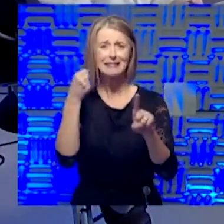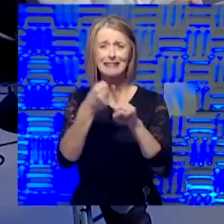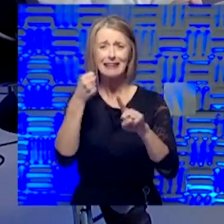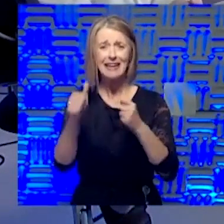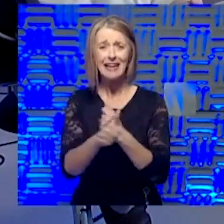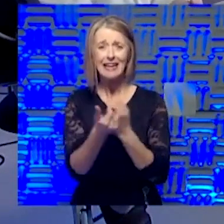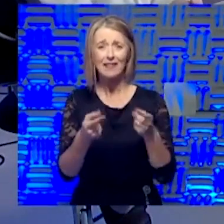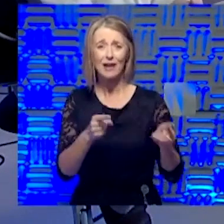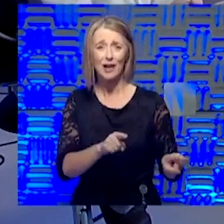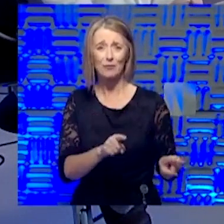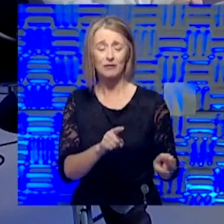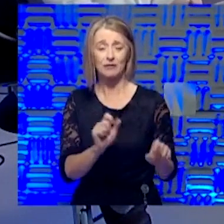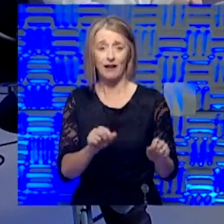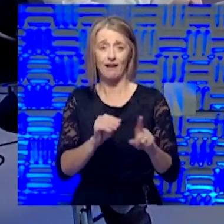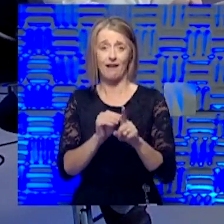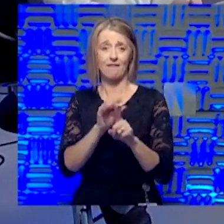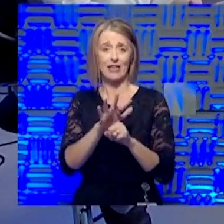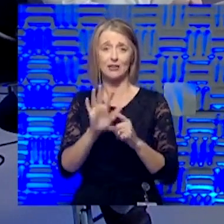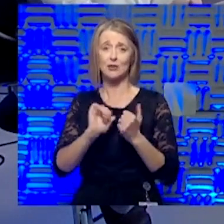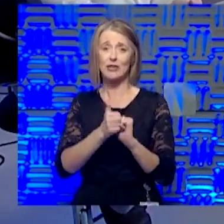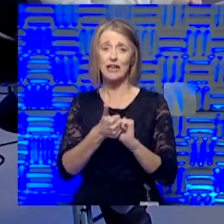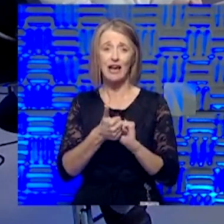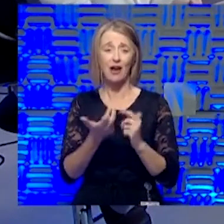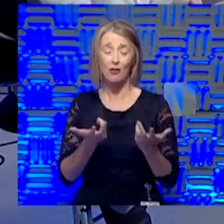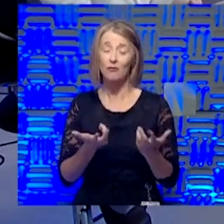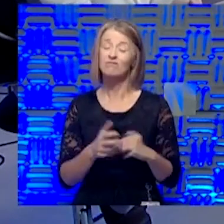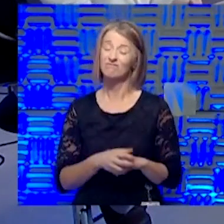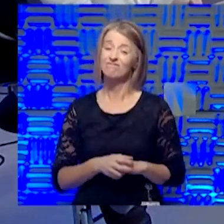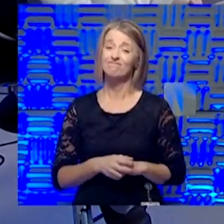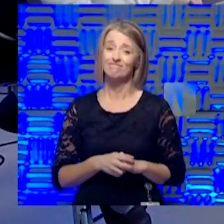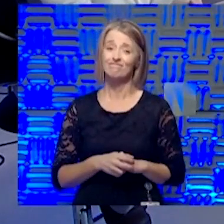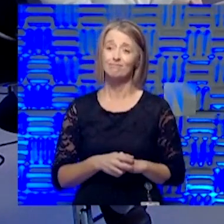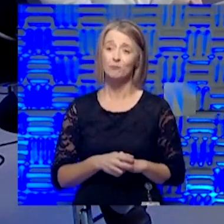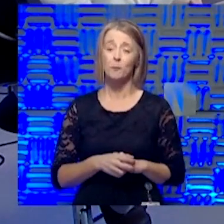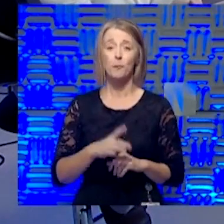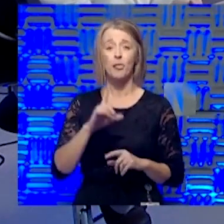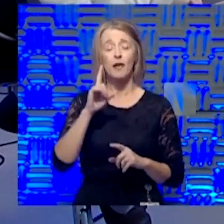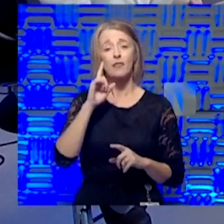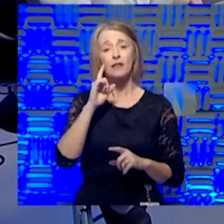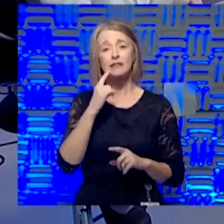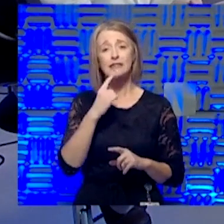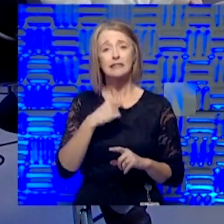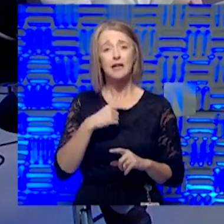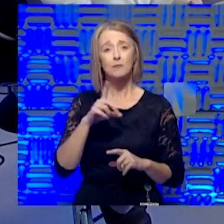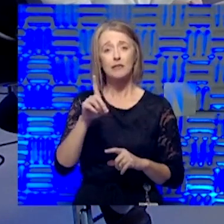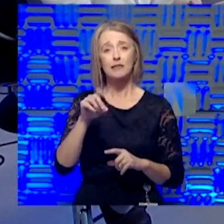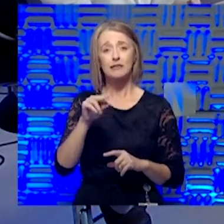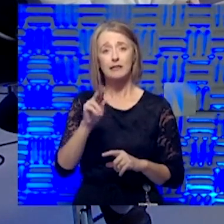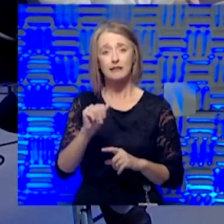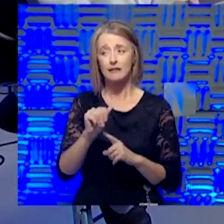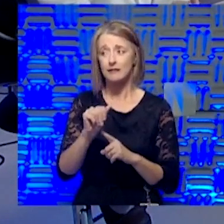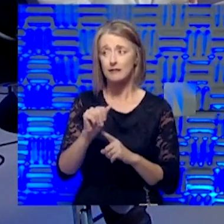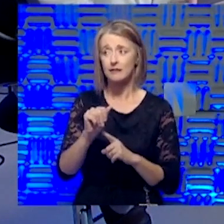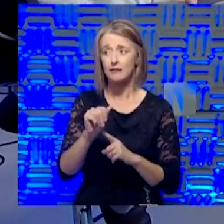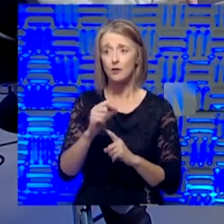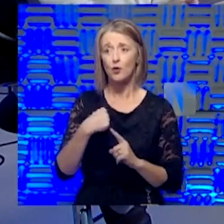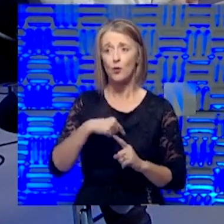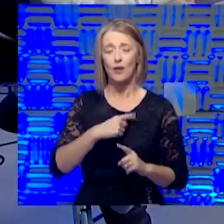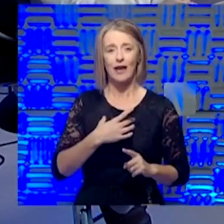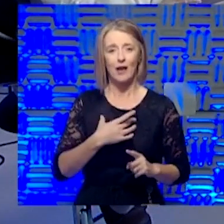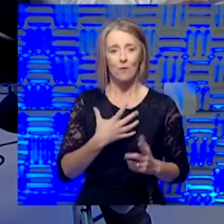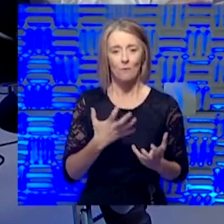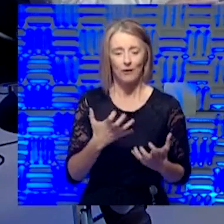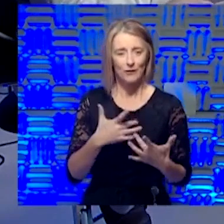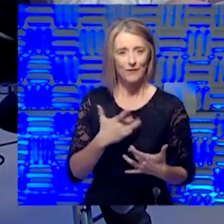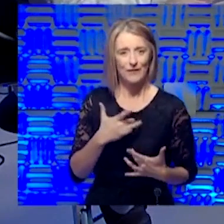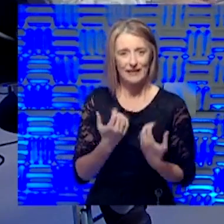It can affect you in any way, and so I think talk to us a little bit about that. We'd like to feel safe